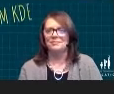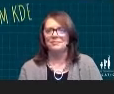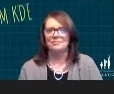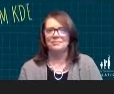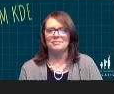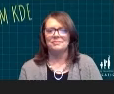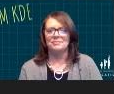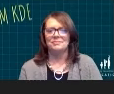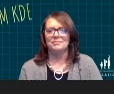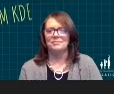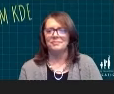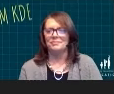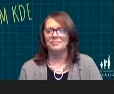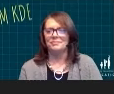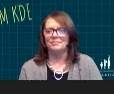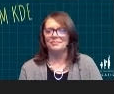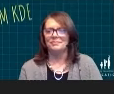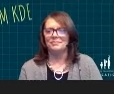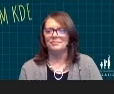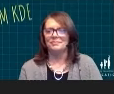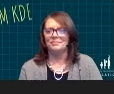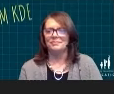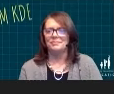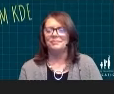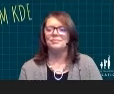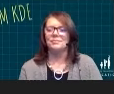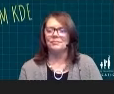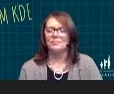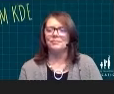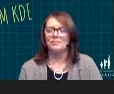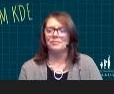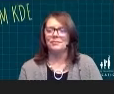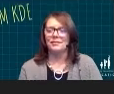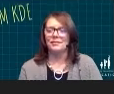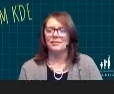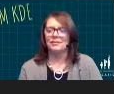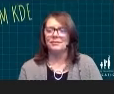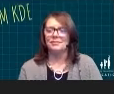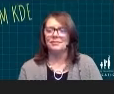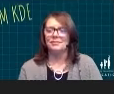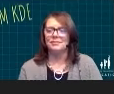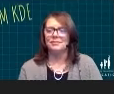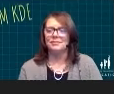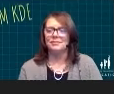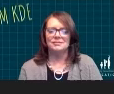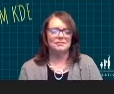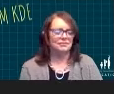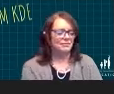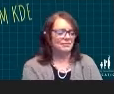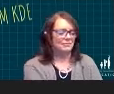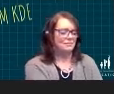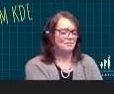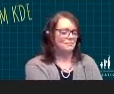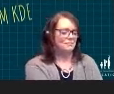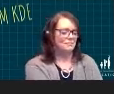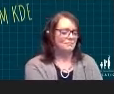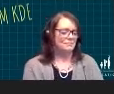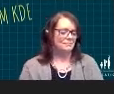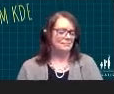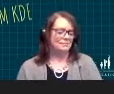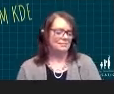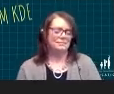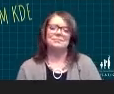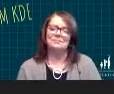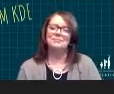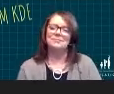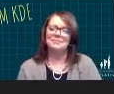forward to seeing you at that point. And if any time you have any suggestions or comments, please reach out to myself